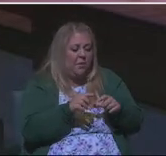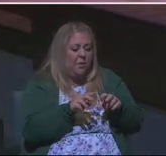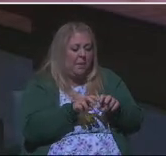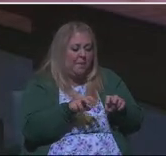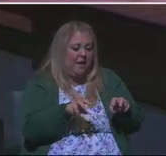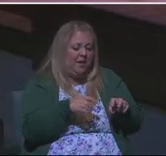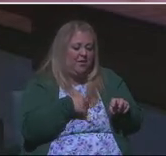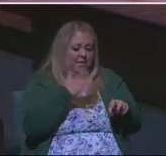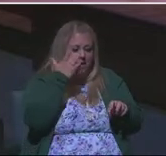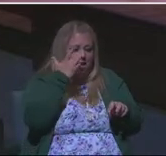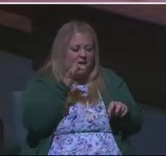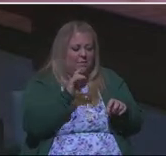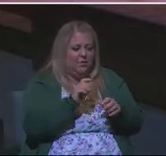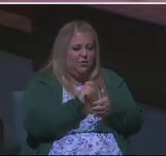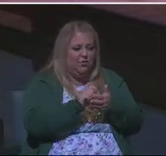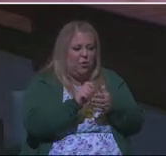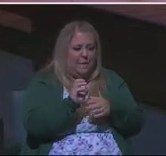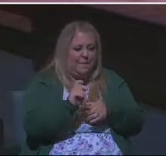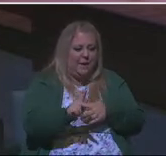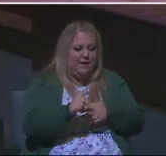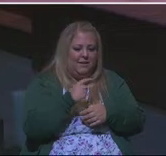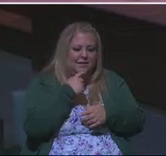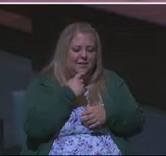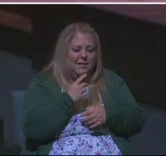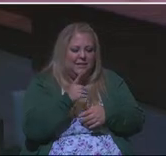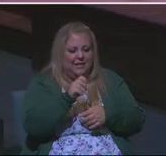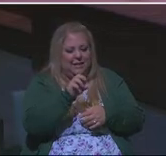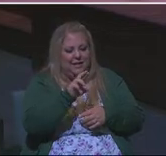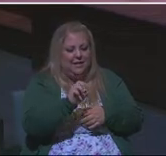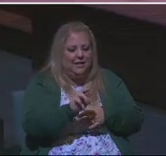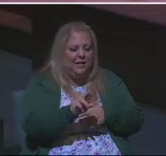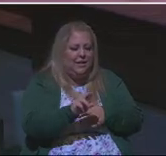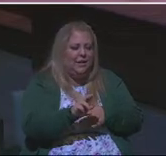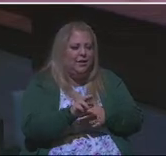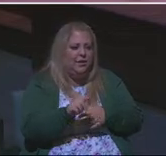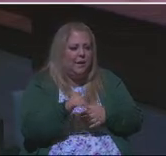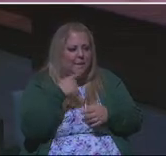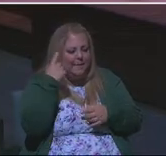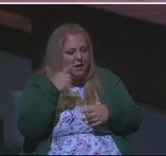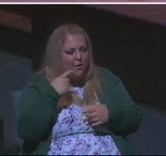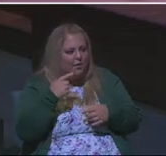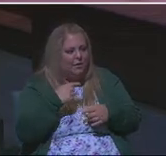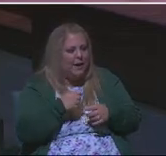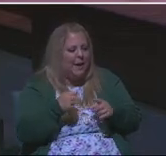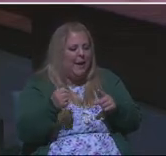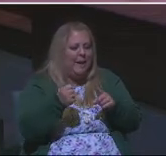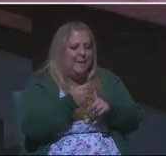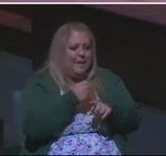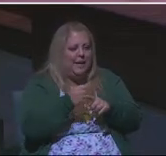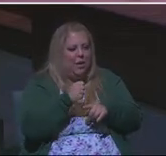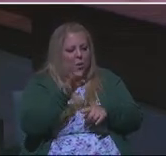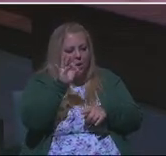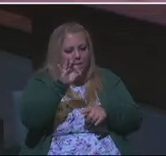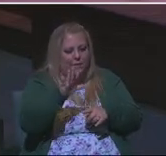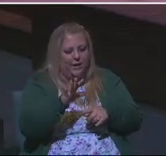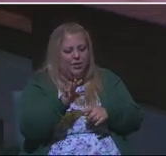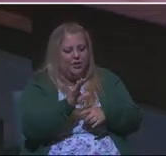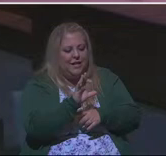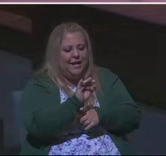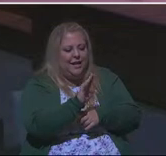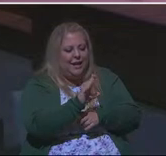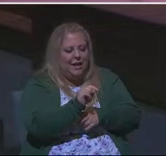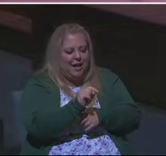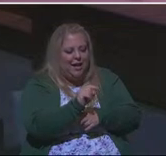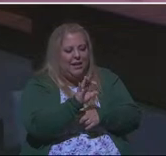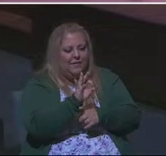and said, "Dear bewildered, beat your preacher with a cat of nine tails, that is a leather strap with